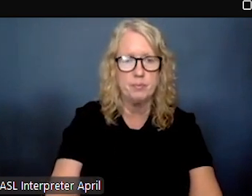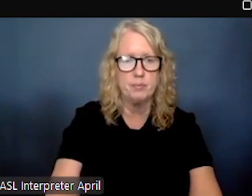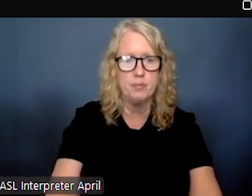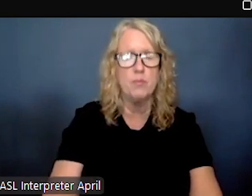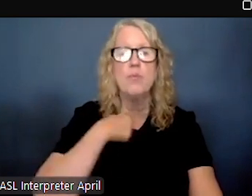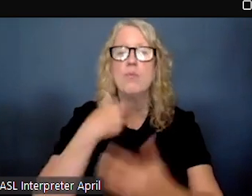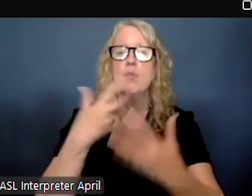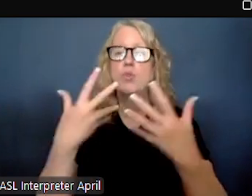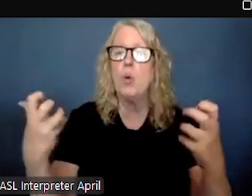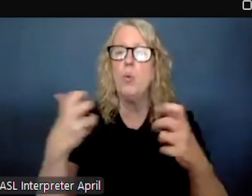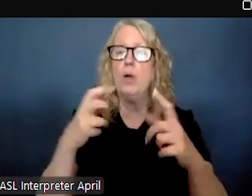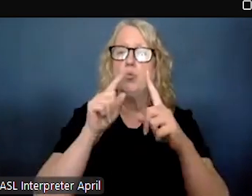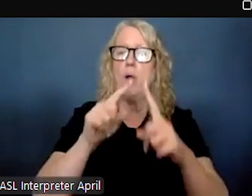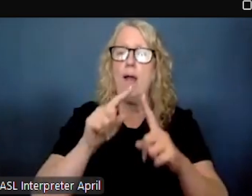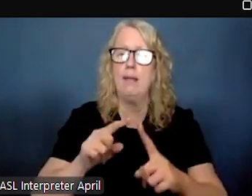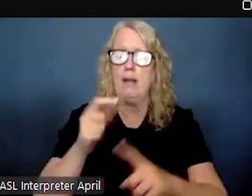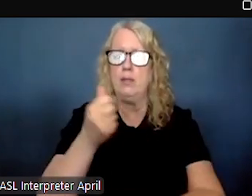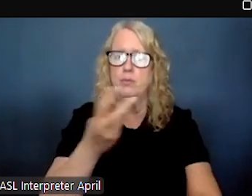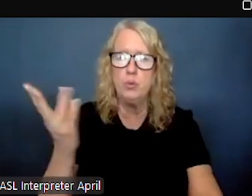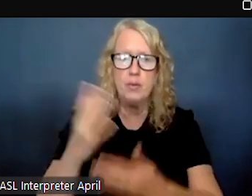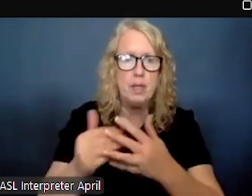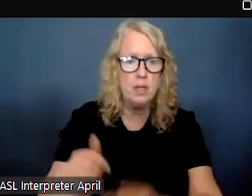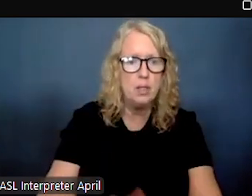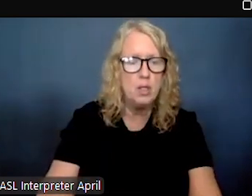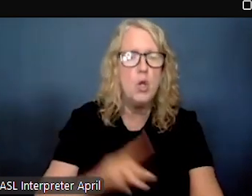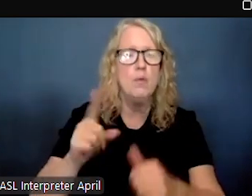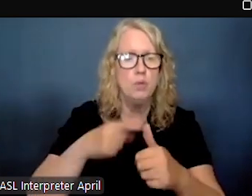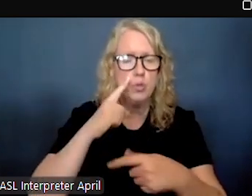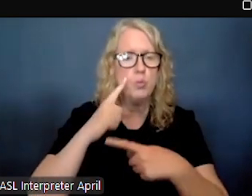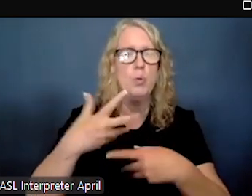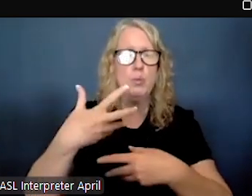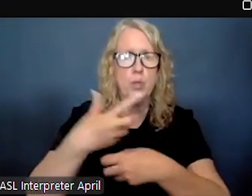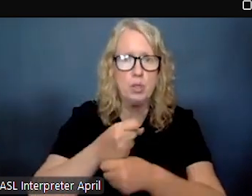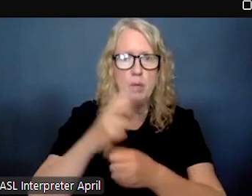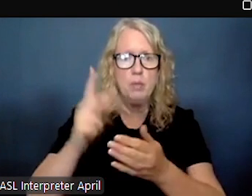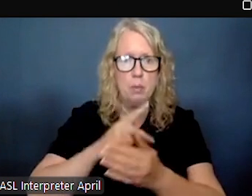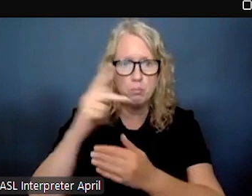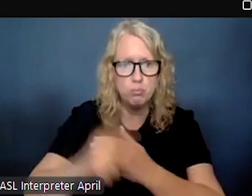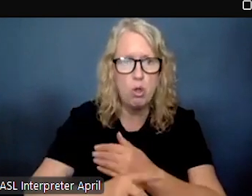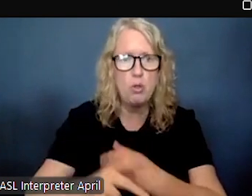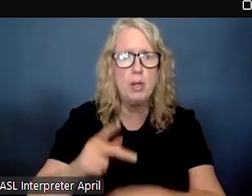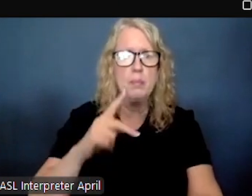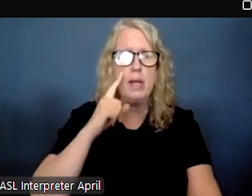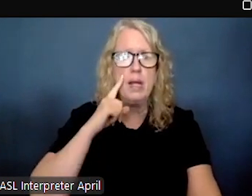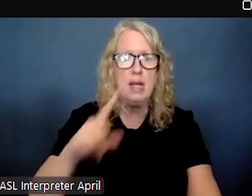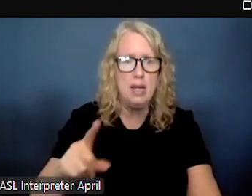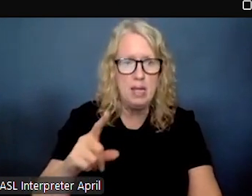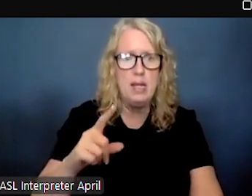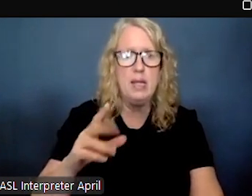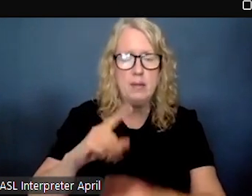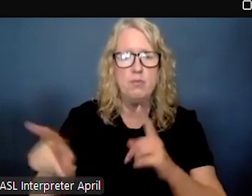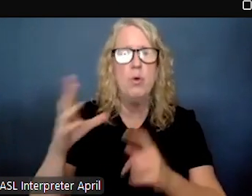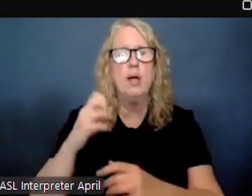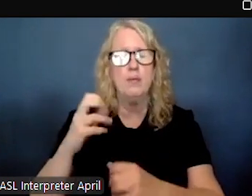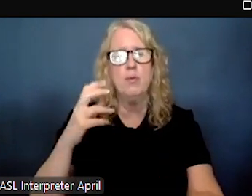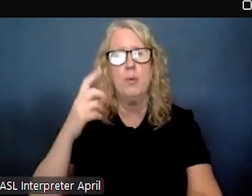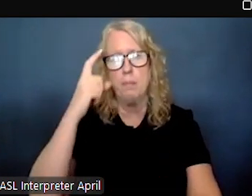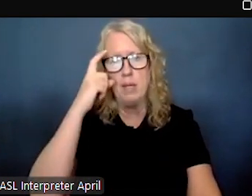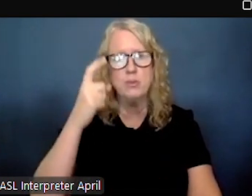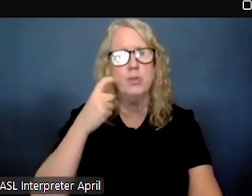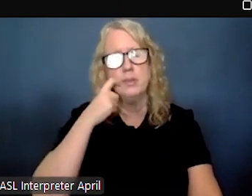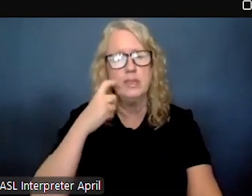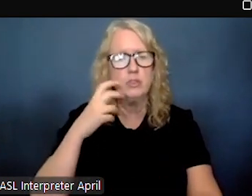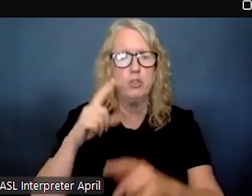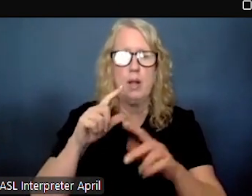to highlight a few. First, we will consolidate programs to better tackle mental health and addiction.